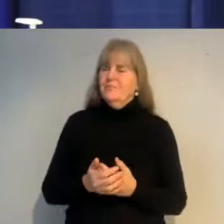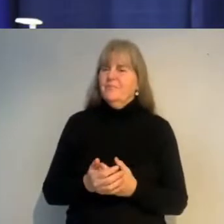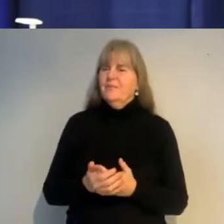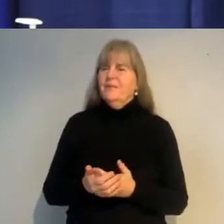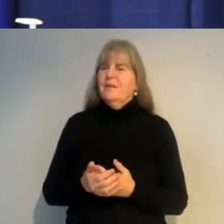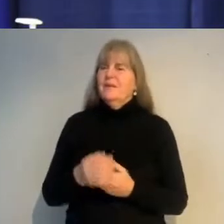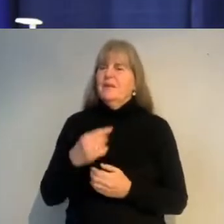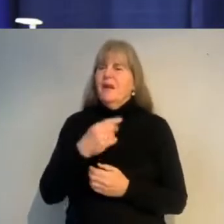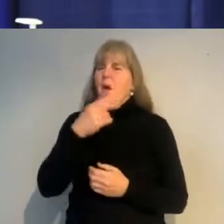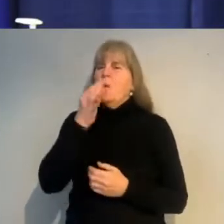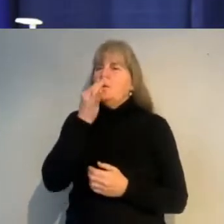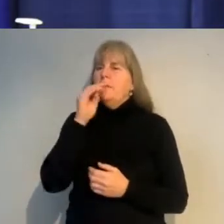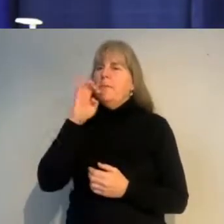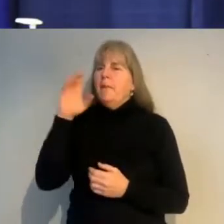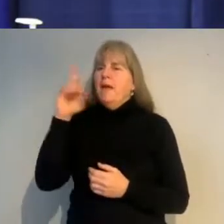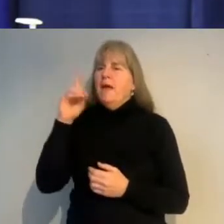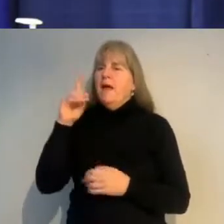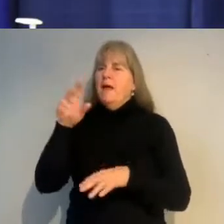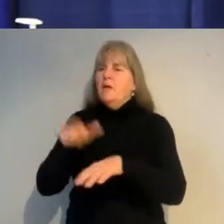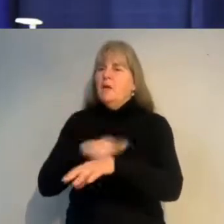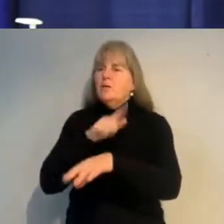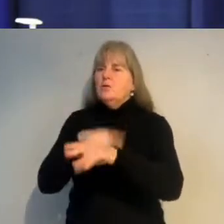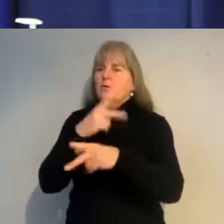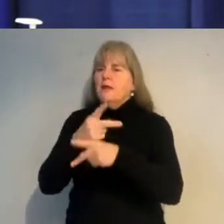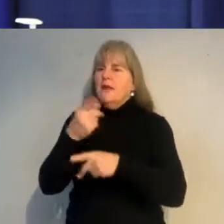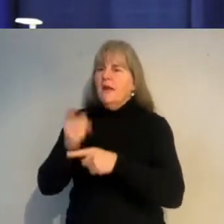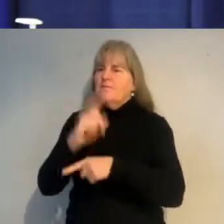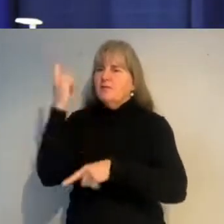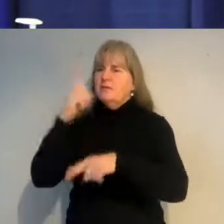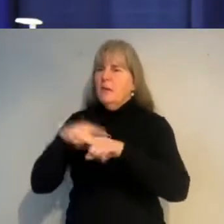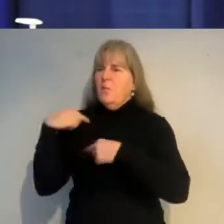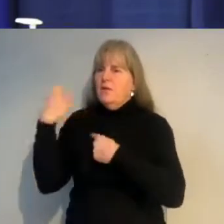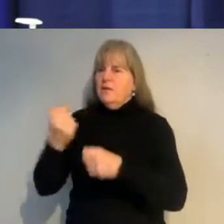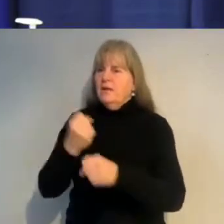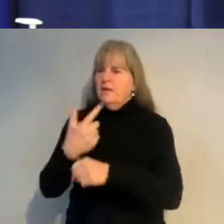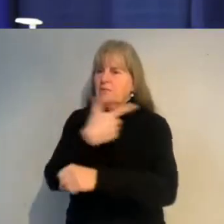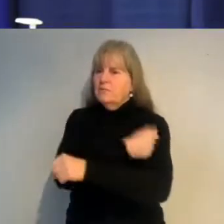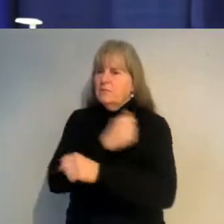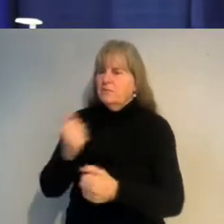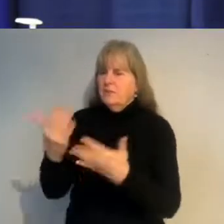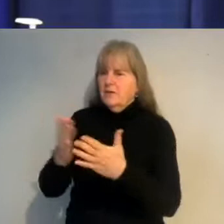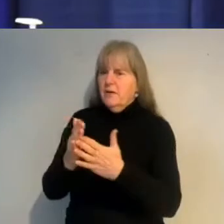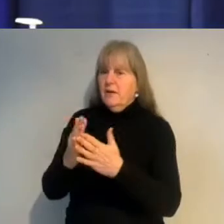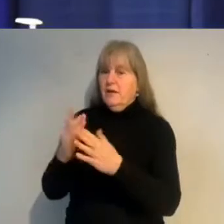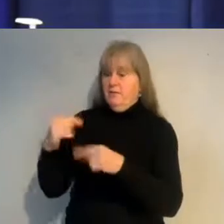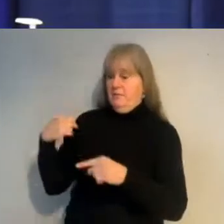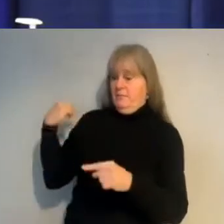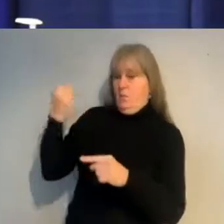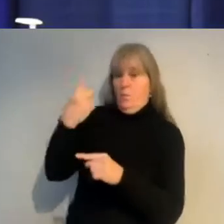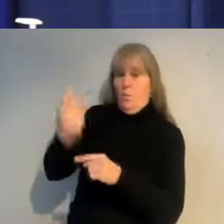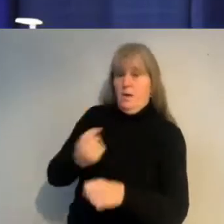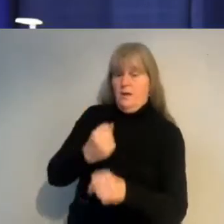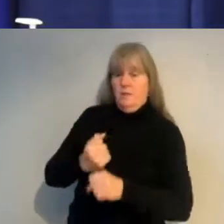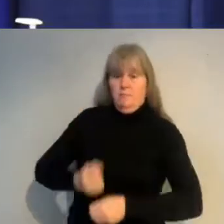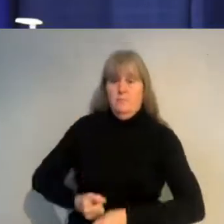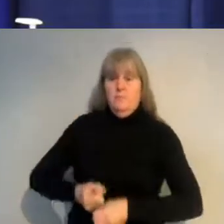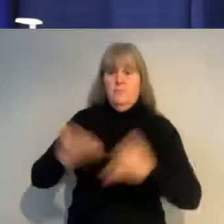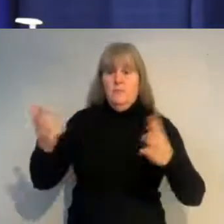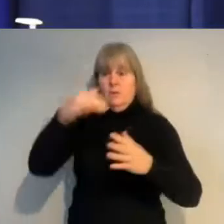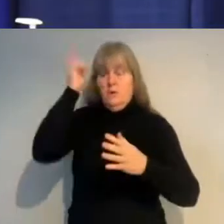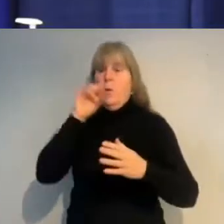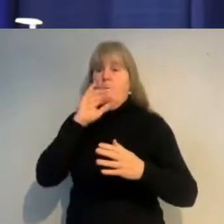Place. Since that time, we have rolled out vaccines for all Yukoners over the age of 5. It was a busy